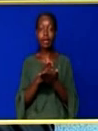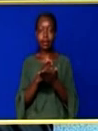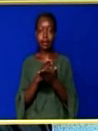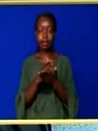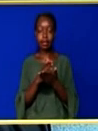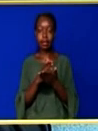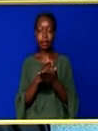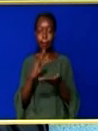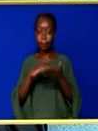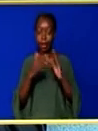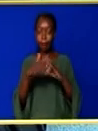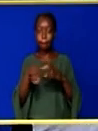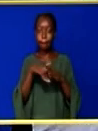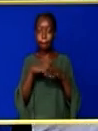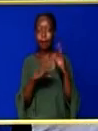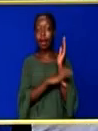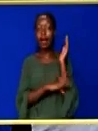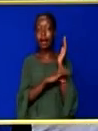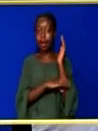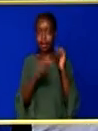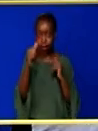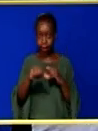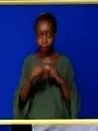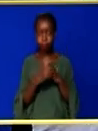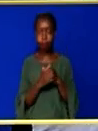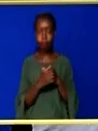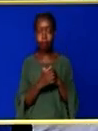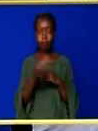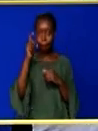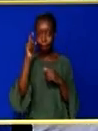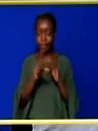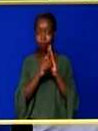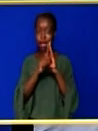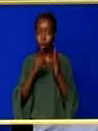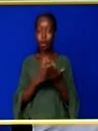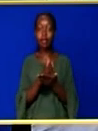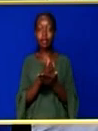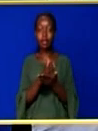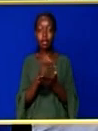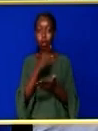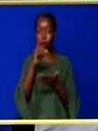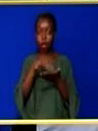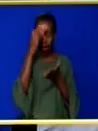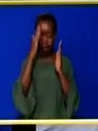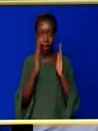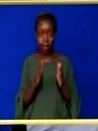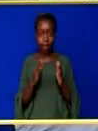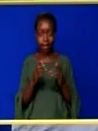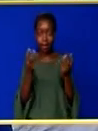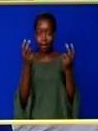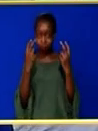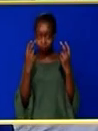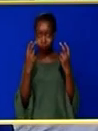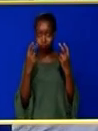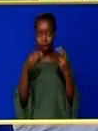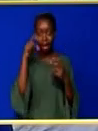to belong to a certain country. Oh. Yes. It must be legal right. So you as a student, if they are watching, they must